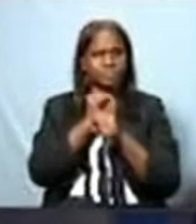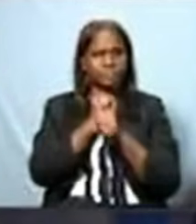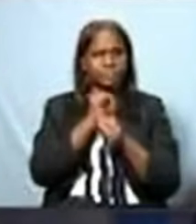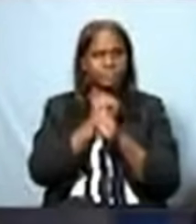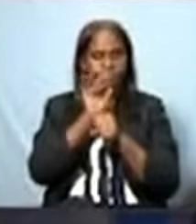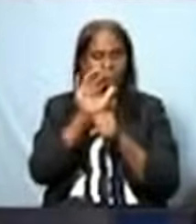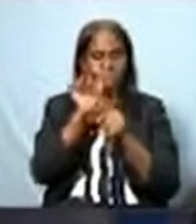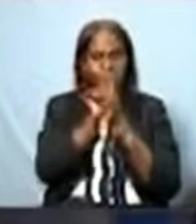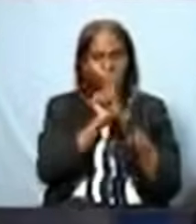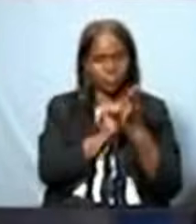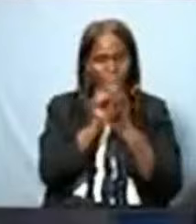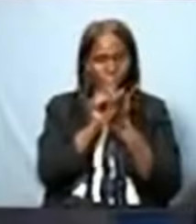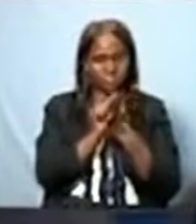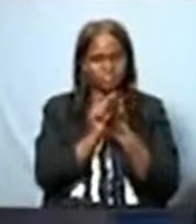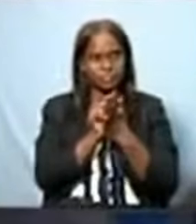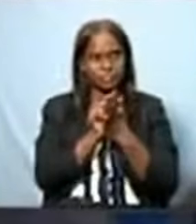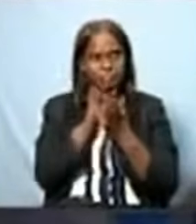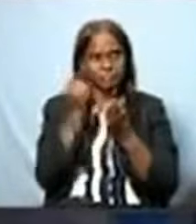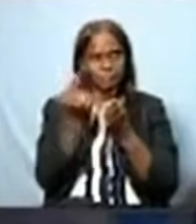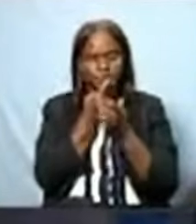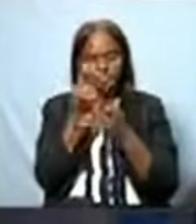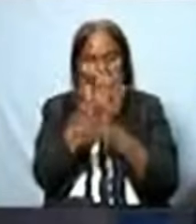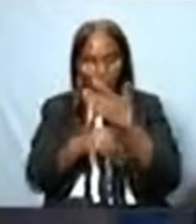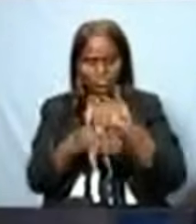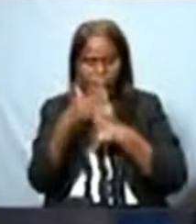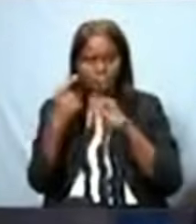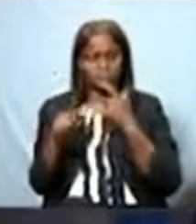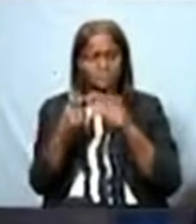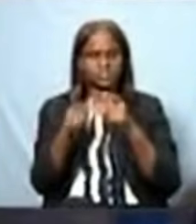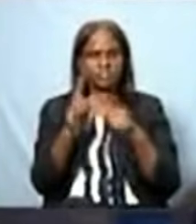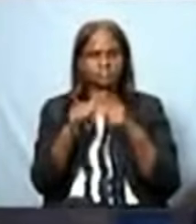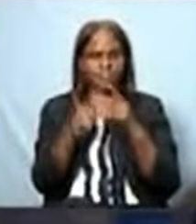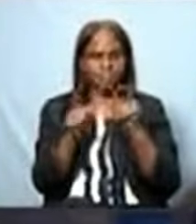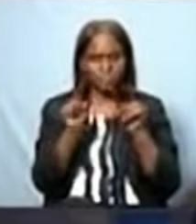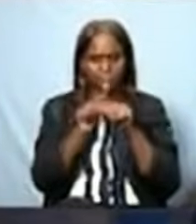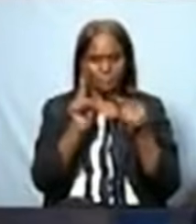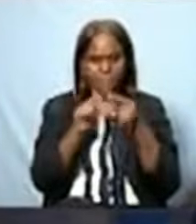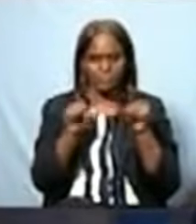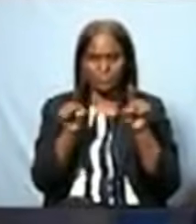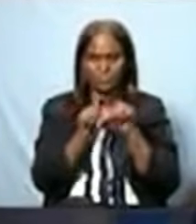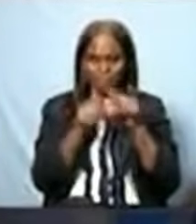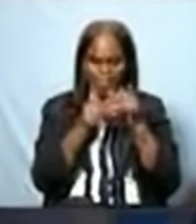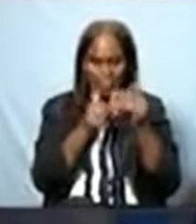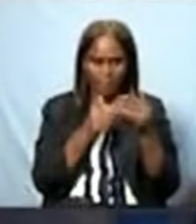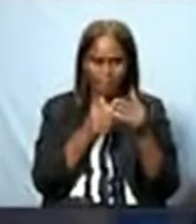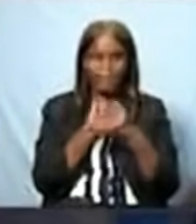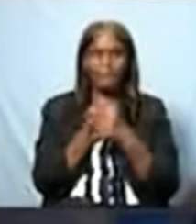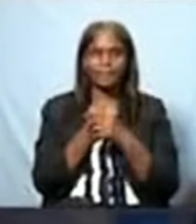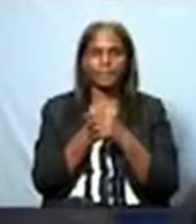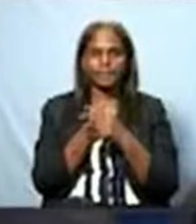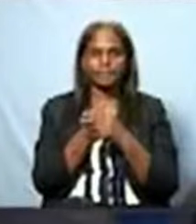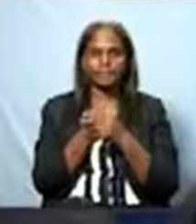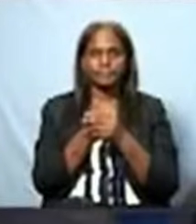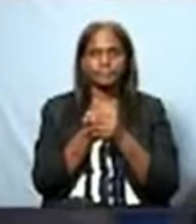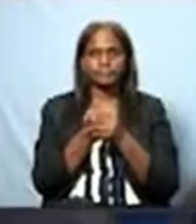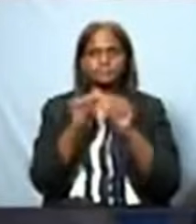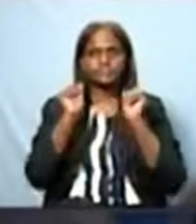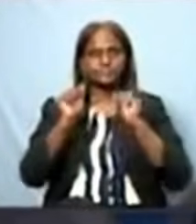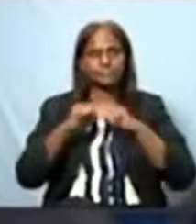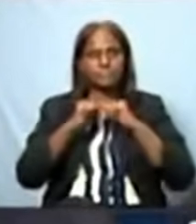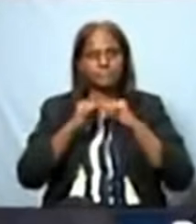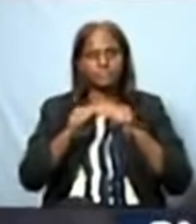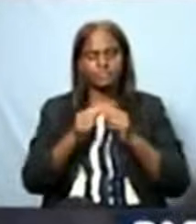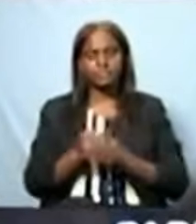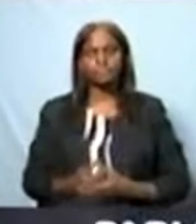your legislative function? Not just a physical disability, but to the extent that you cannot